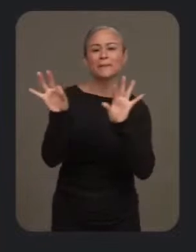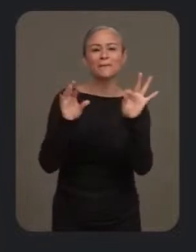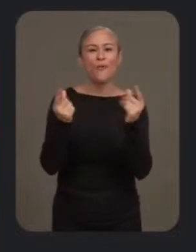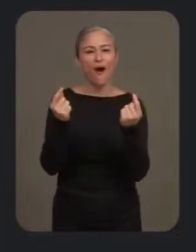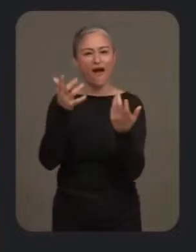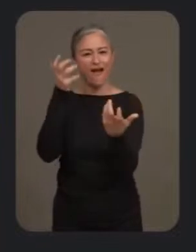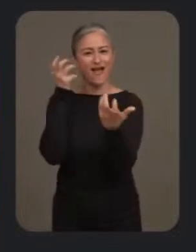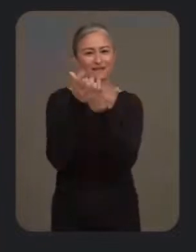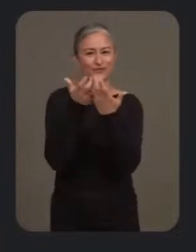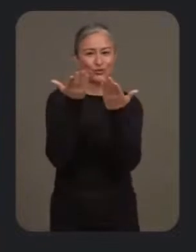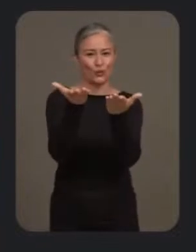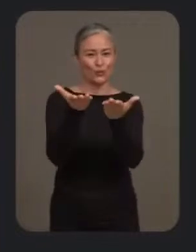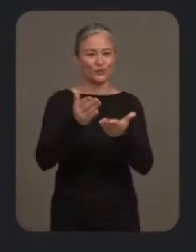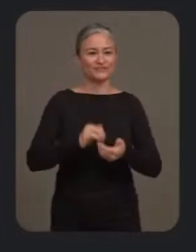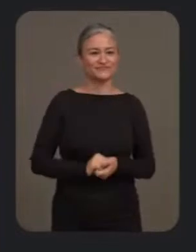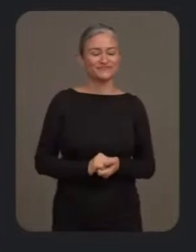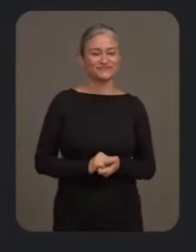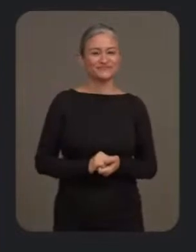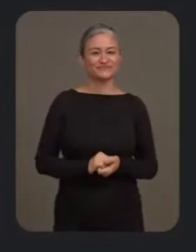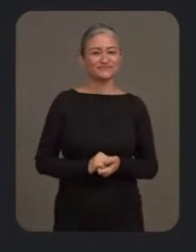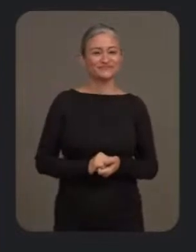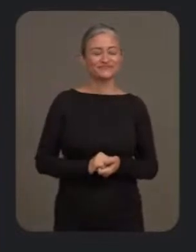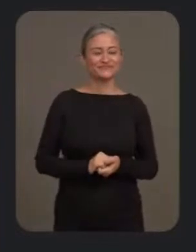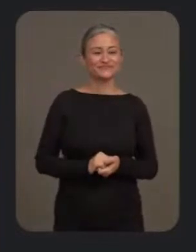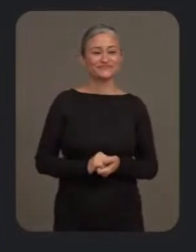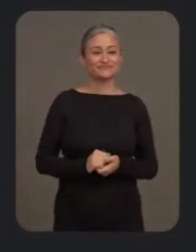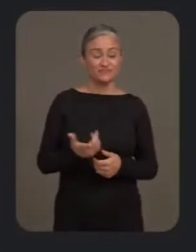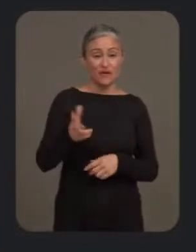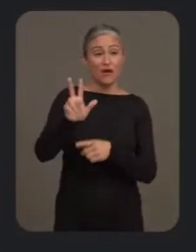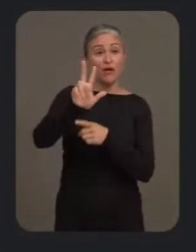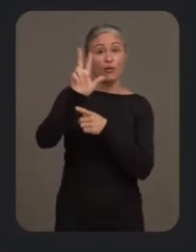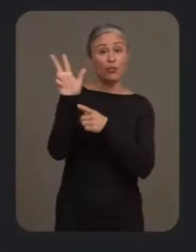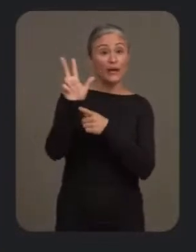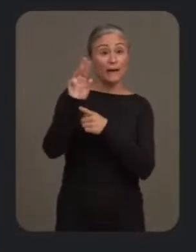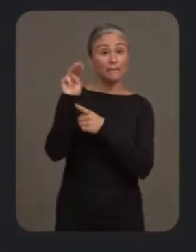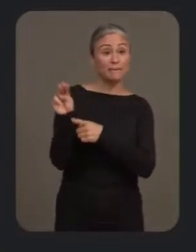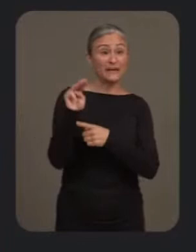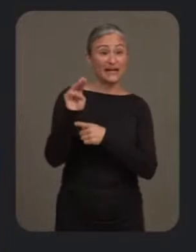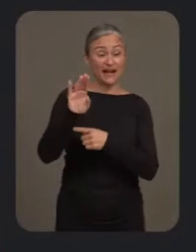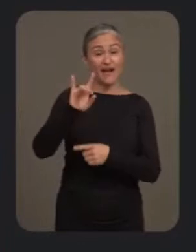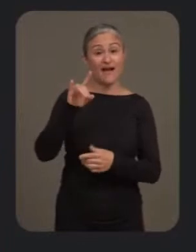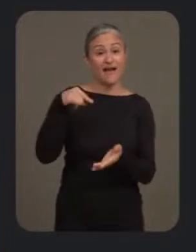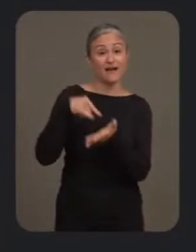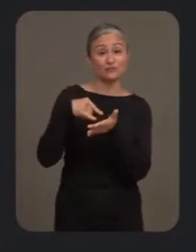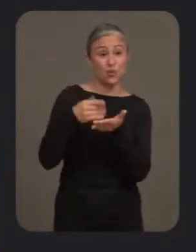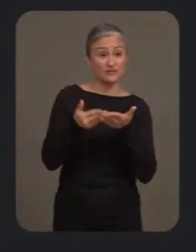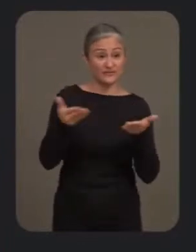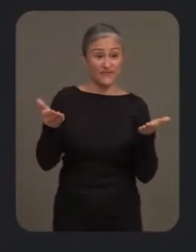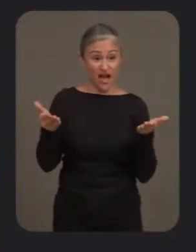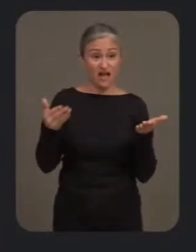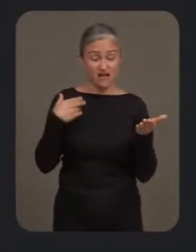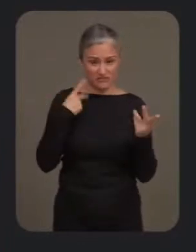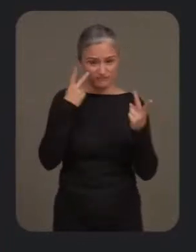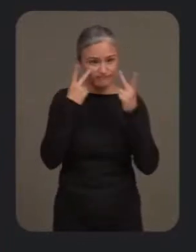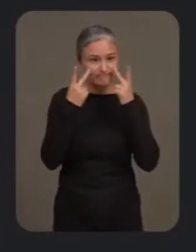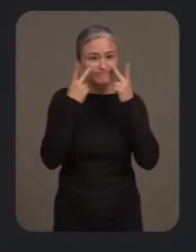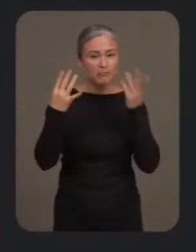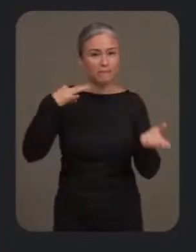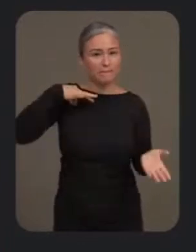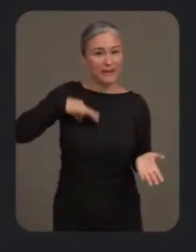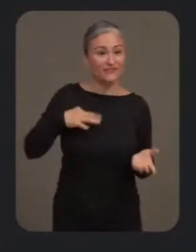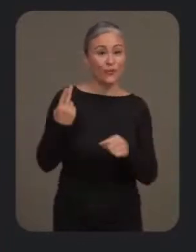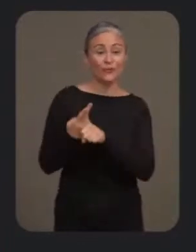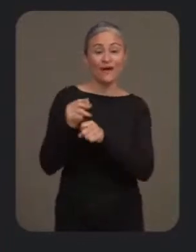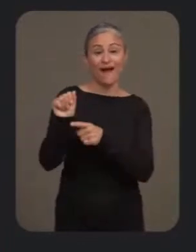devices that work best for you. With more than 3 billion Android devices, we've now seen the benefits